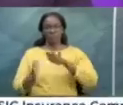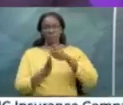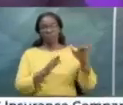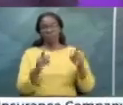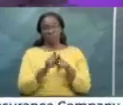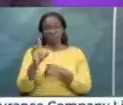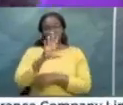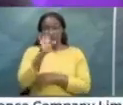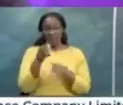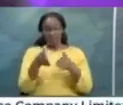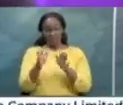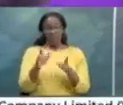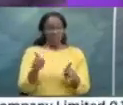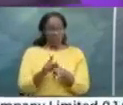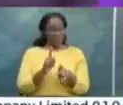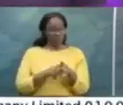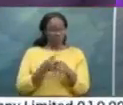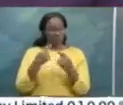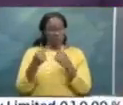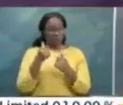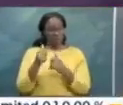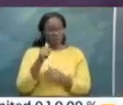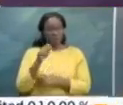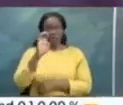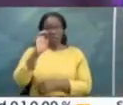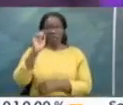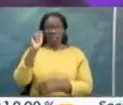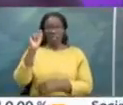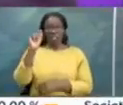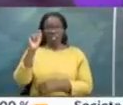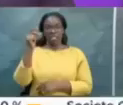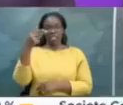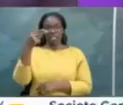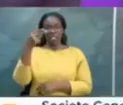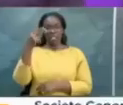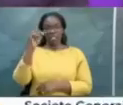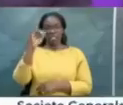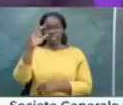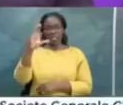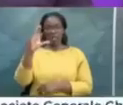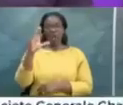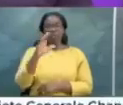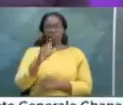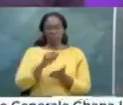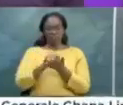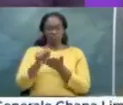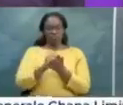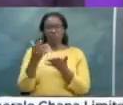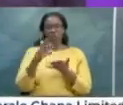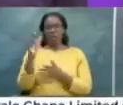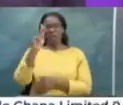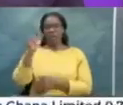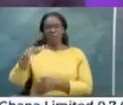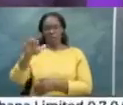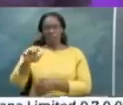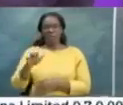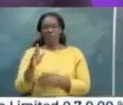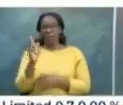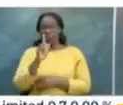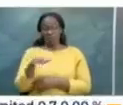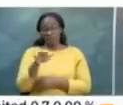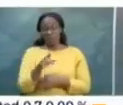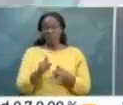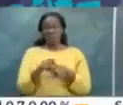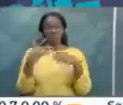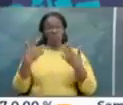When we talk about ethnic print, is actually a design company based in Kayole. It's an amazing, an amazing